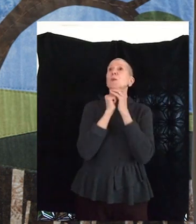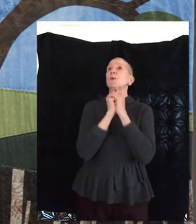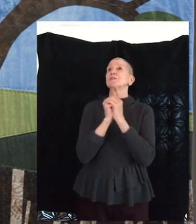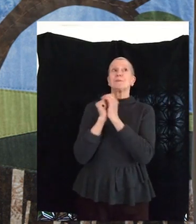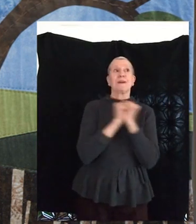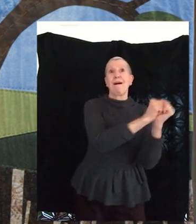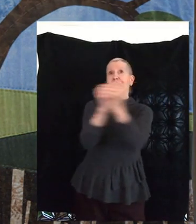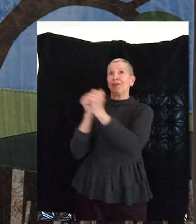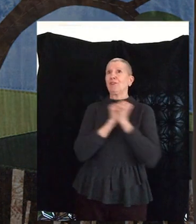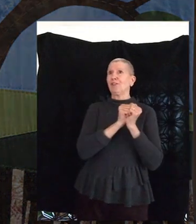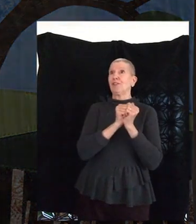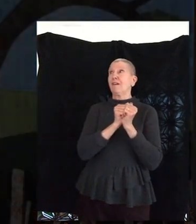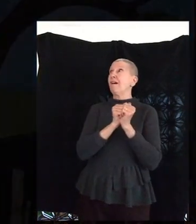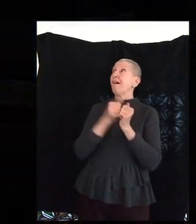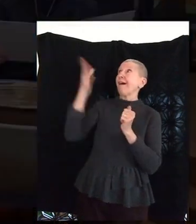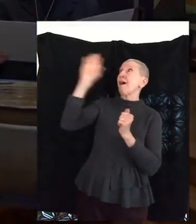meet us here.